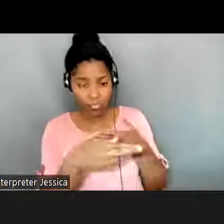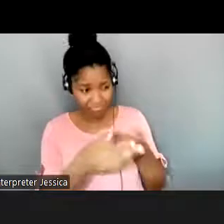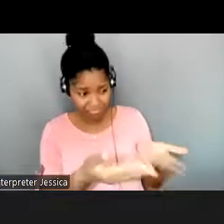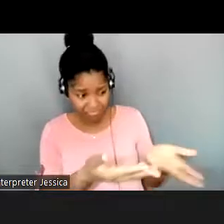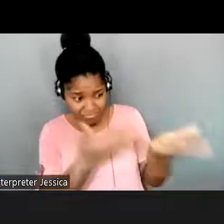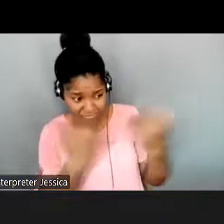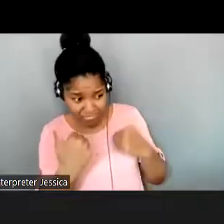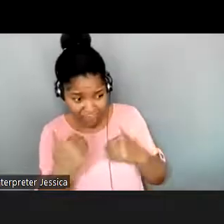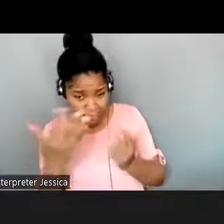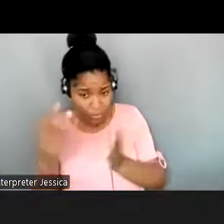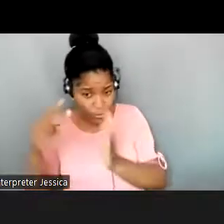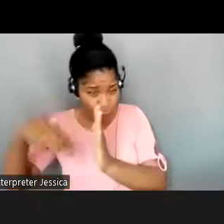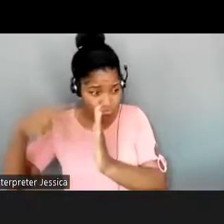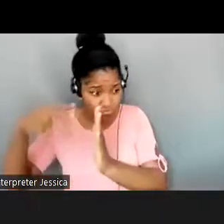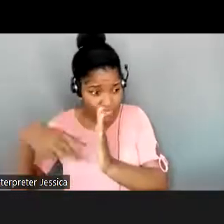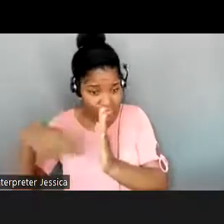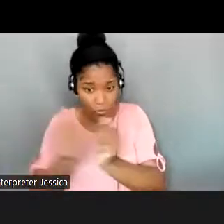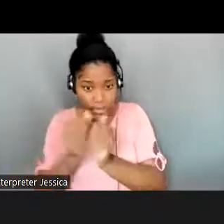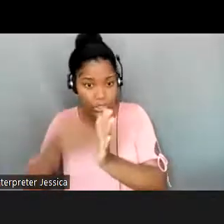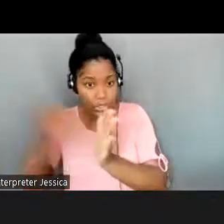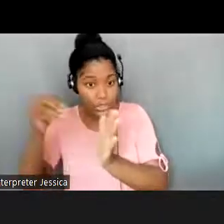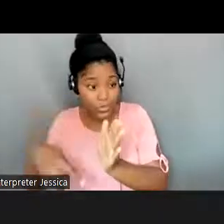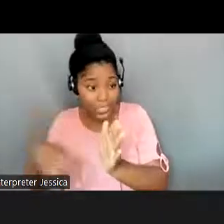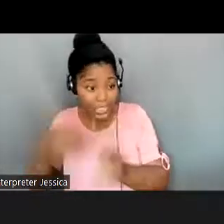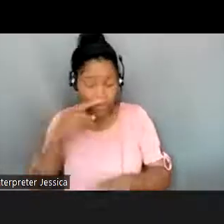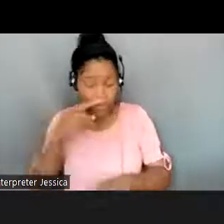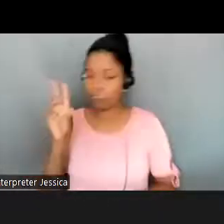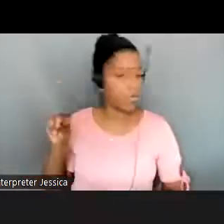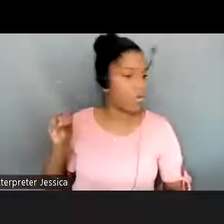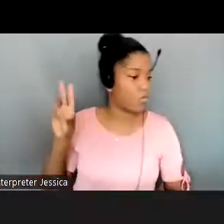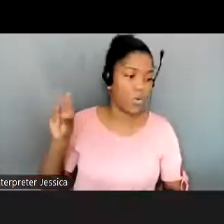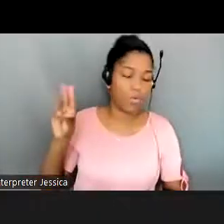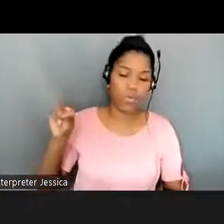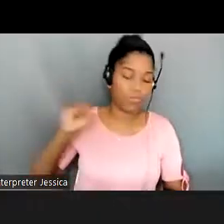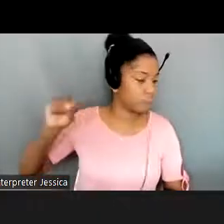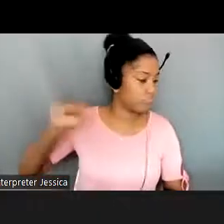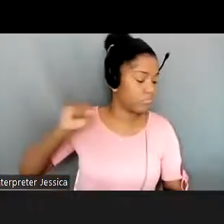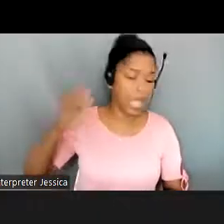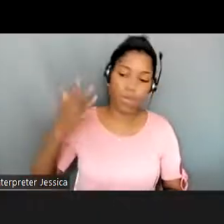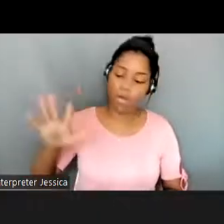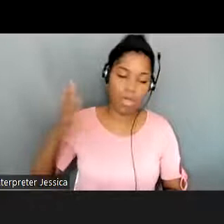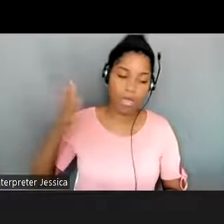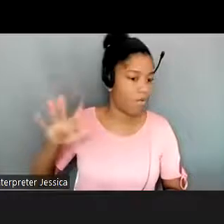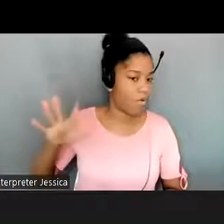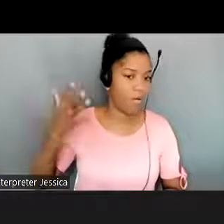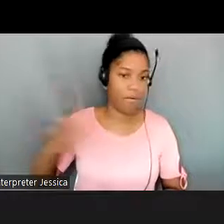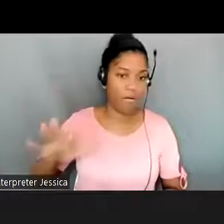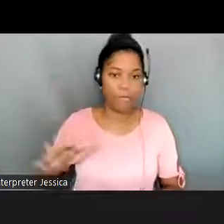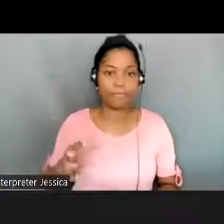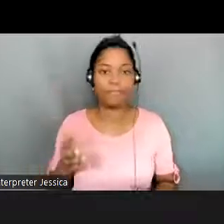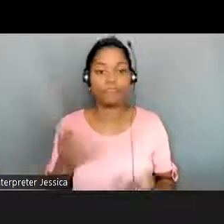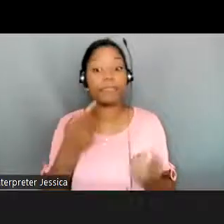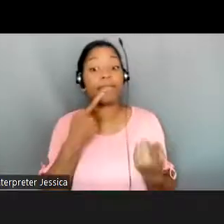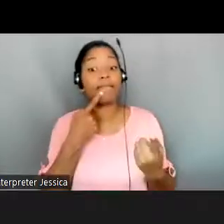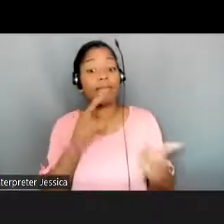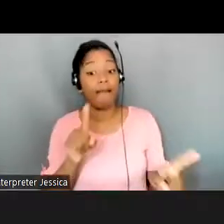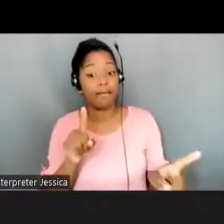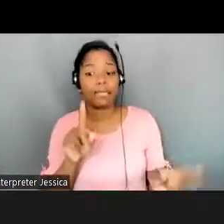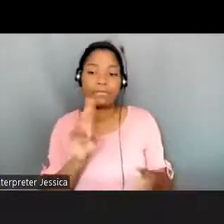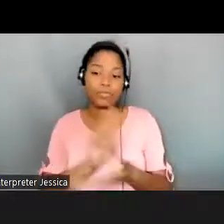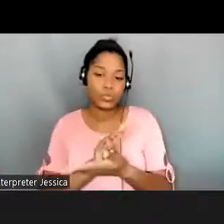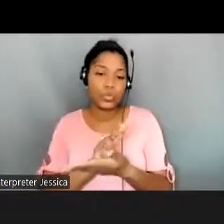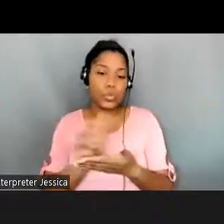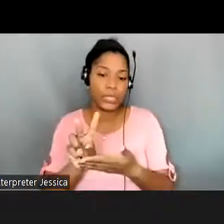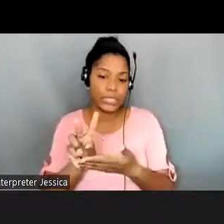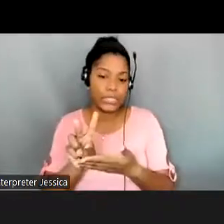reading buddy? Won't you be a reading buddy today?" And she kept saying, "No, no, no, I don't want to do that." Finally, after about 2 weeks,